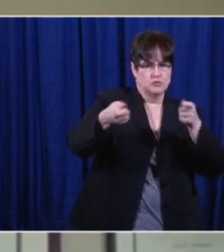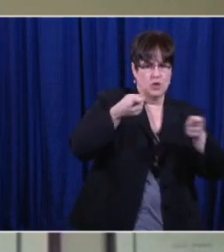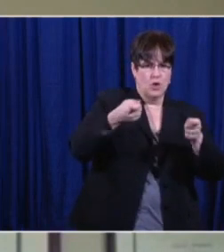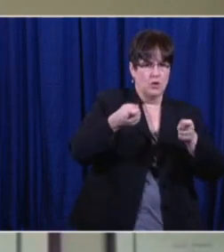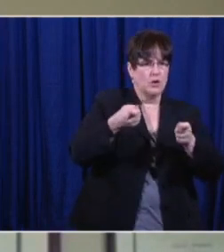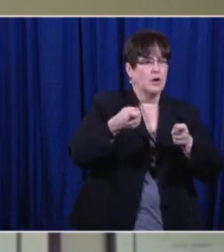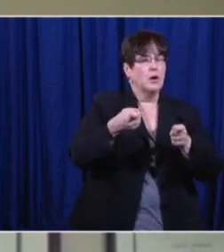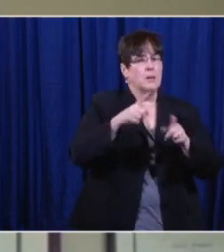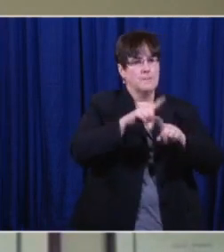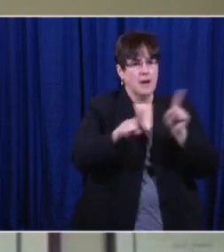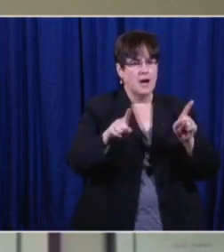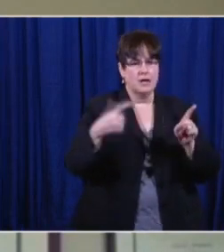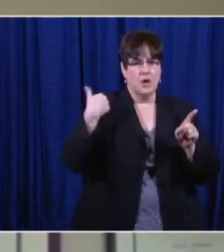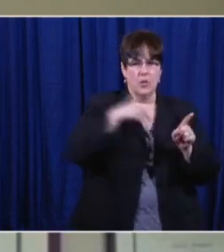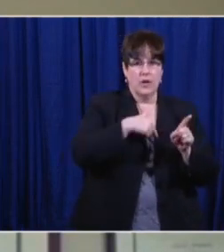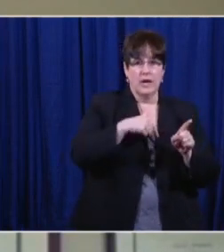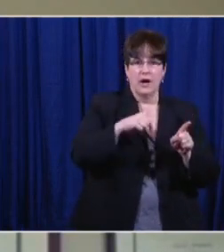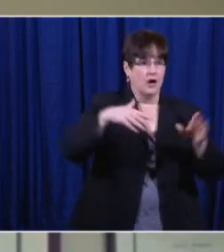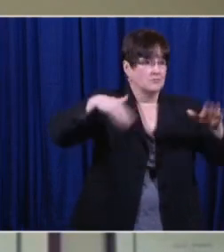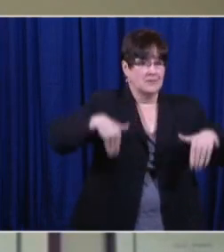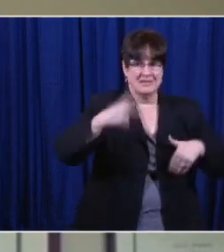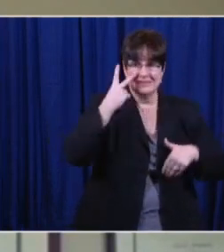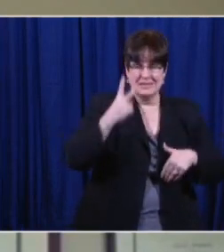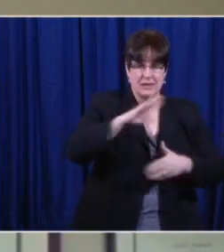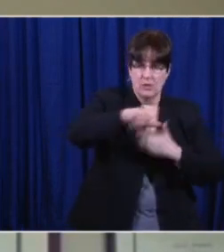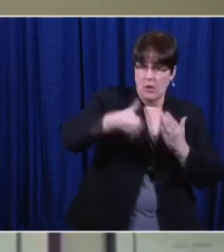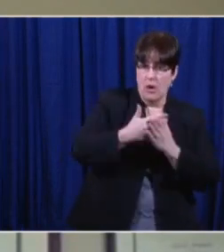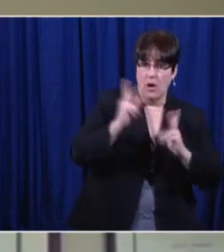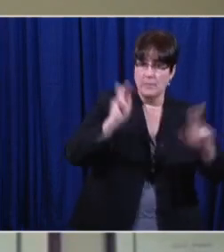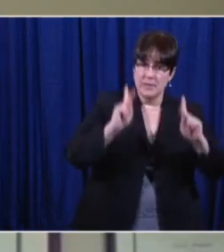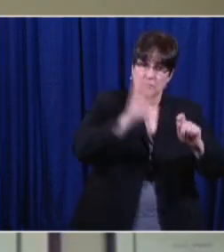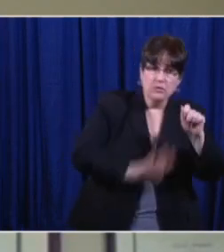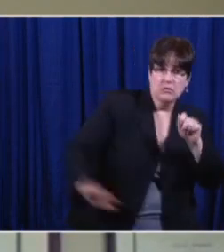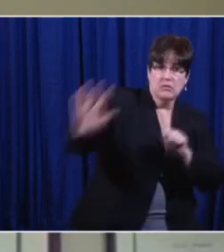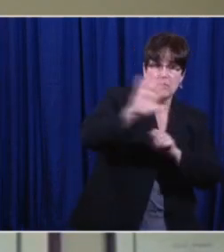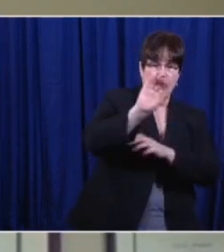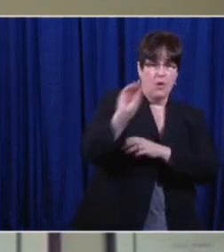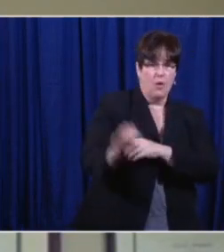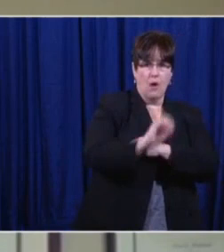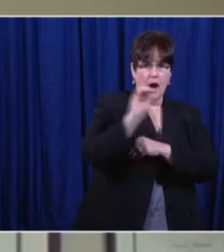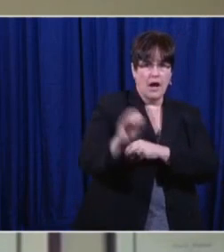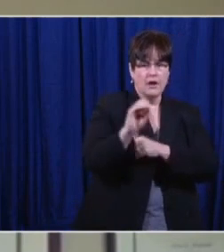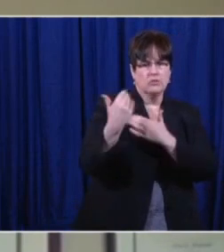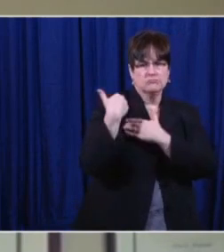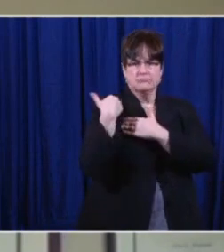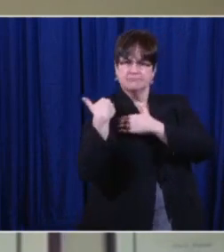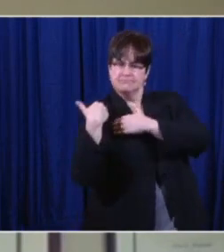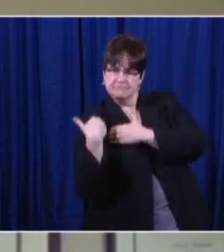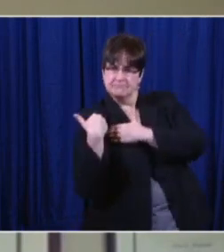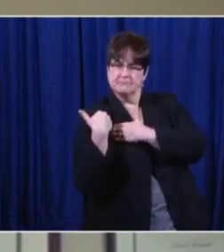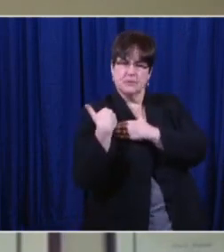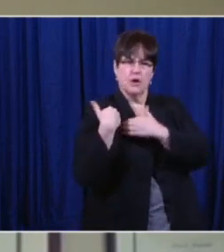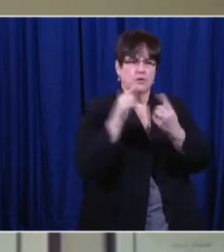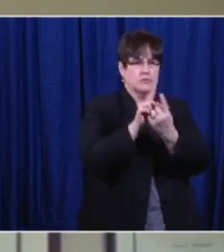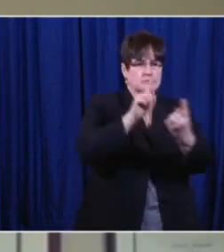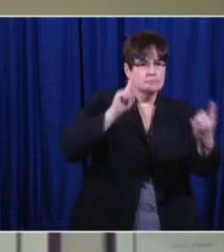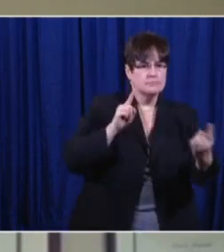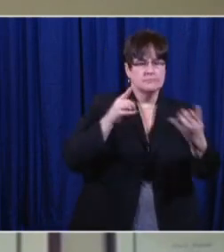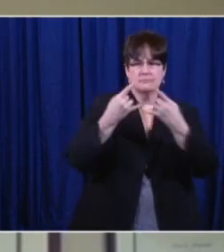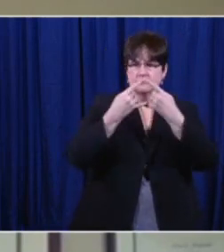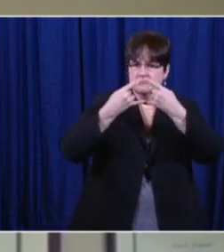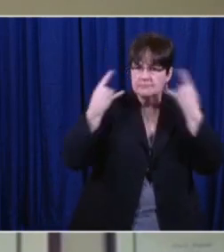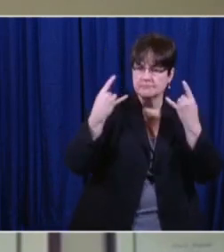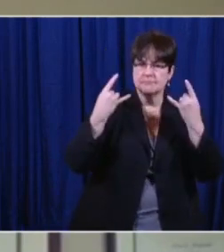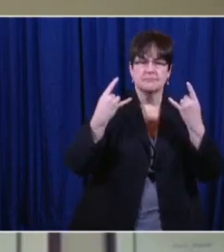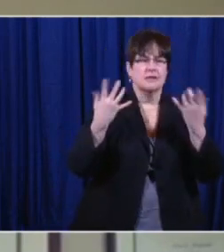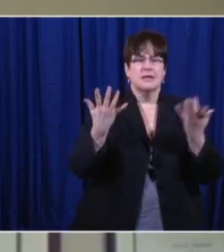not seeing personal responsibility statewide, and it's happening at an alarming rate. So what is the answer if people